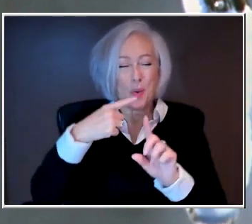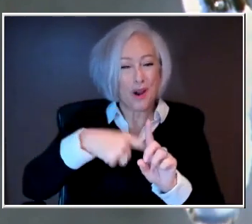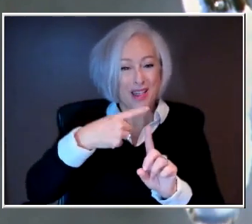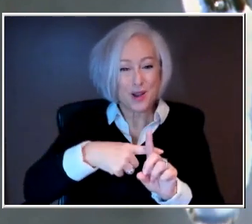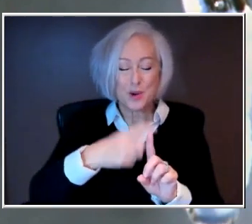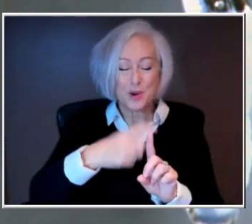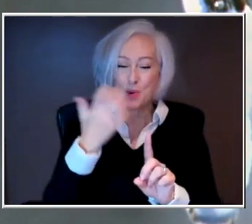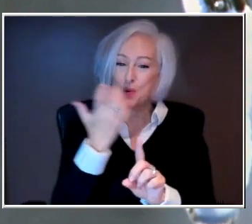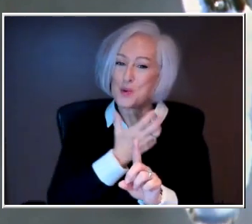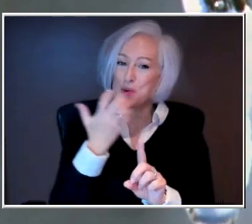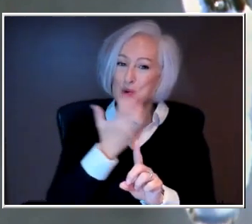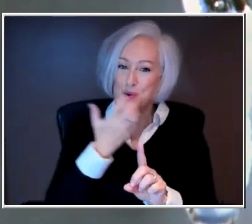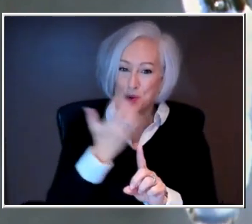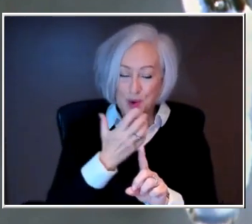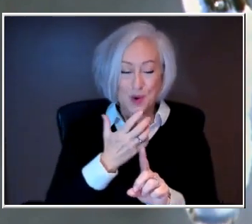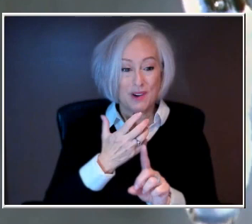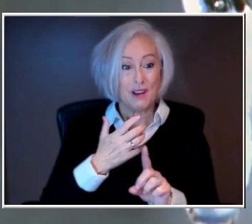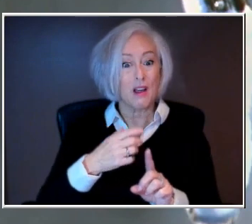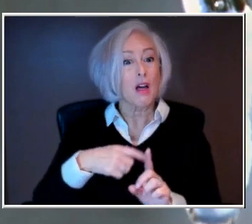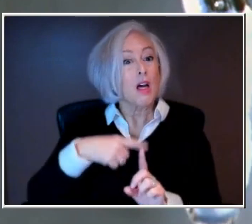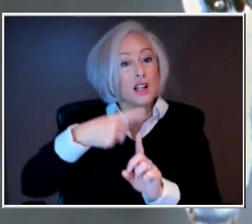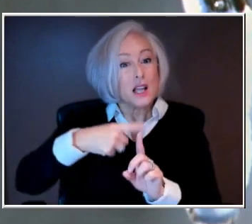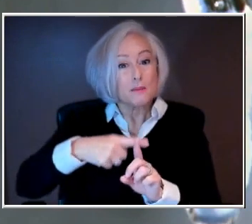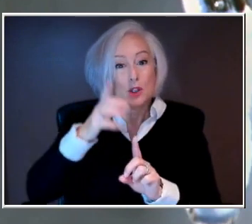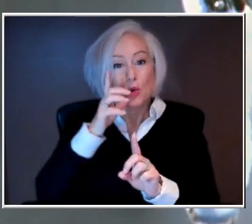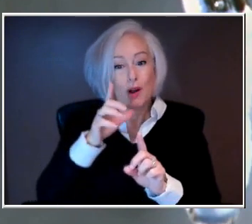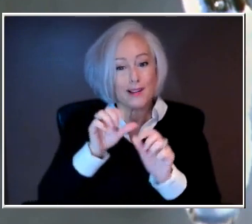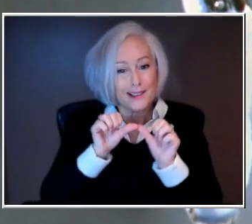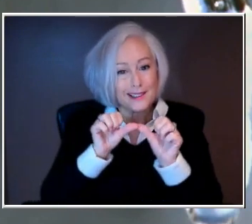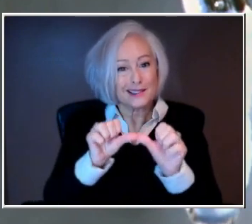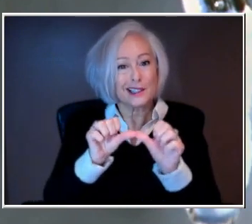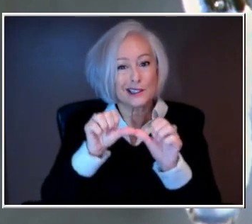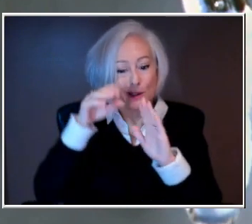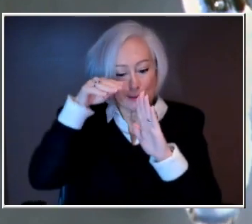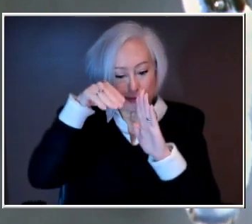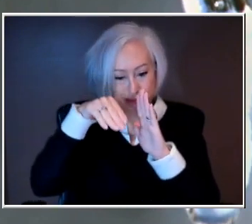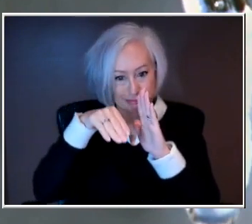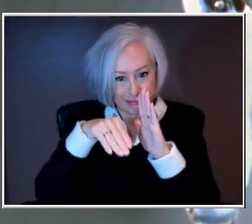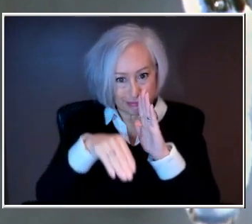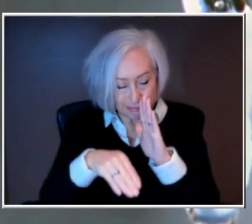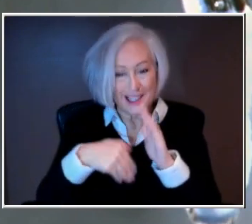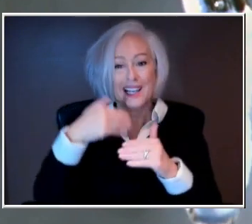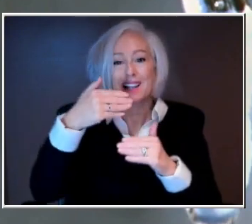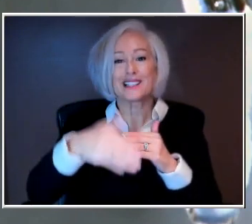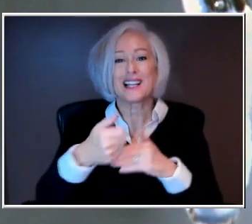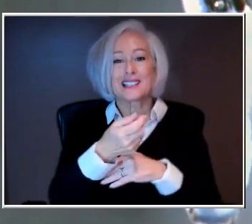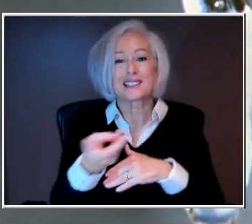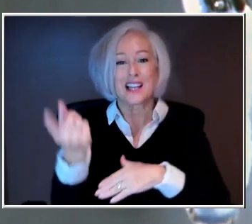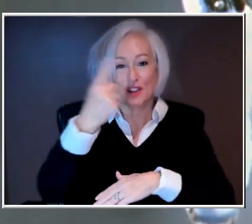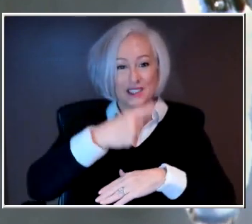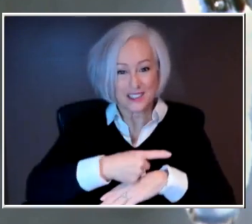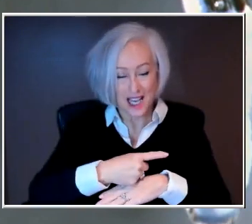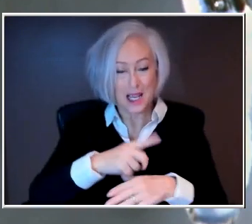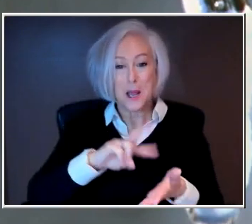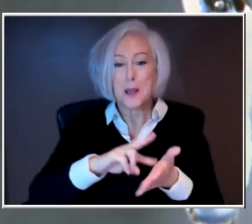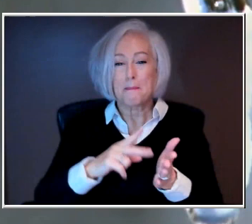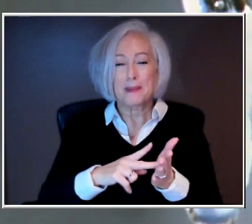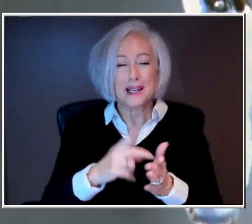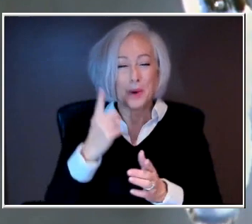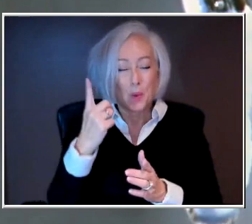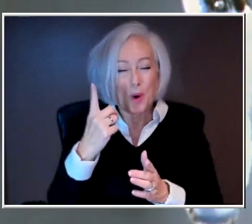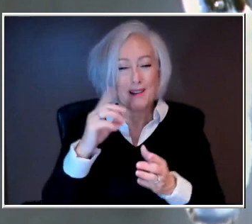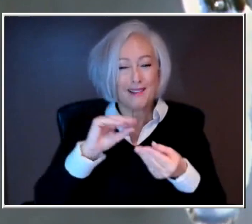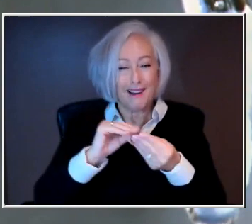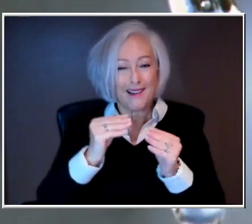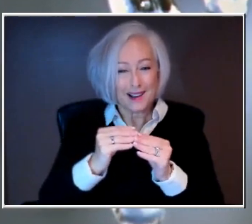stay below freezing for the next few days, and that means single-digit highs and sub-zero mornings. And of course, the wind will